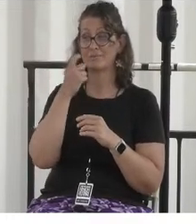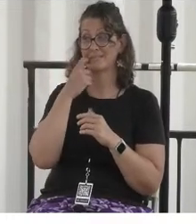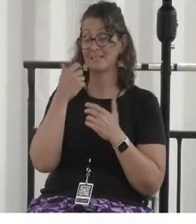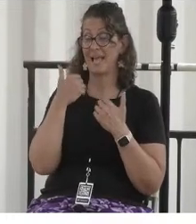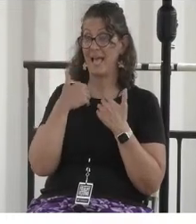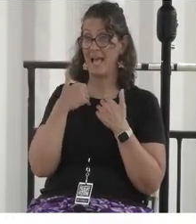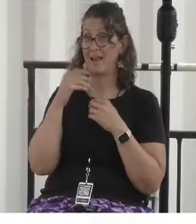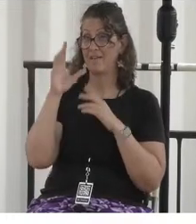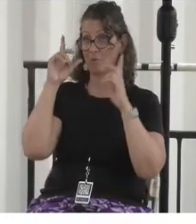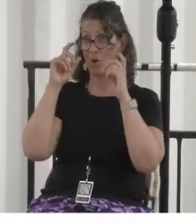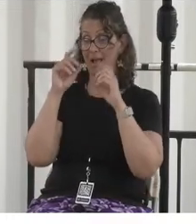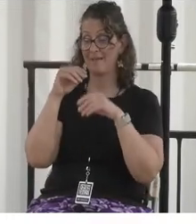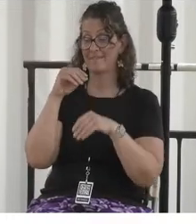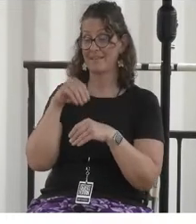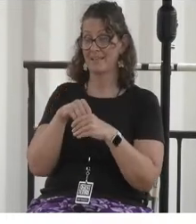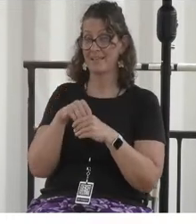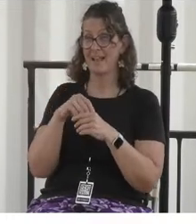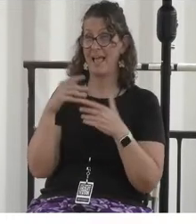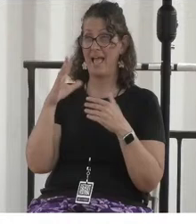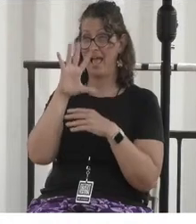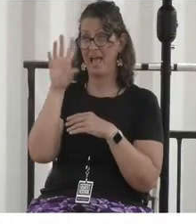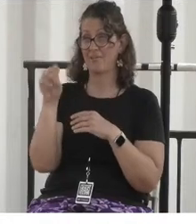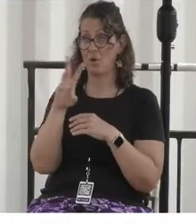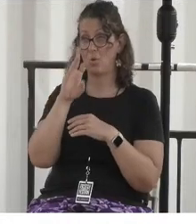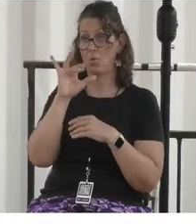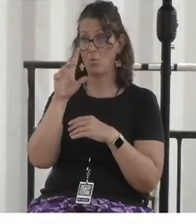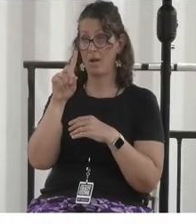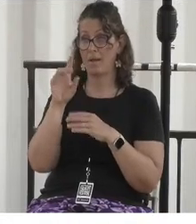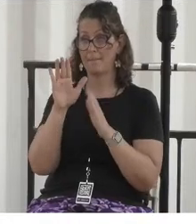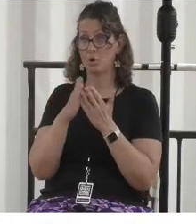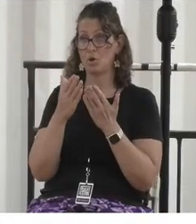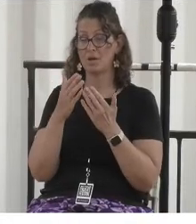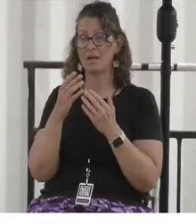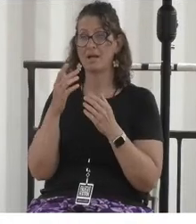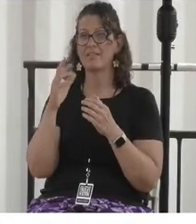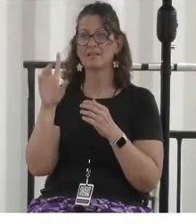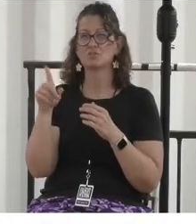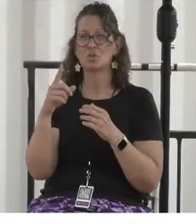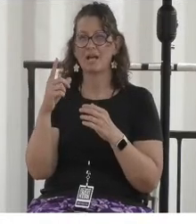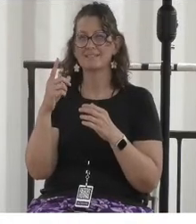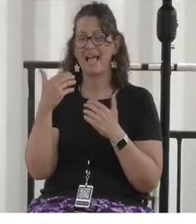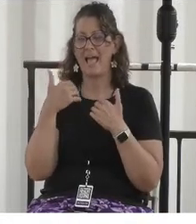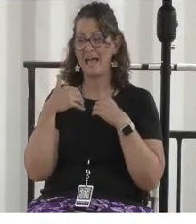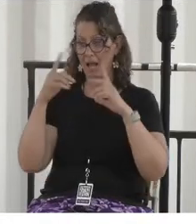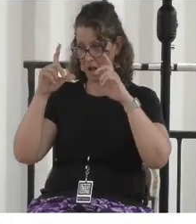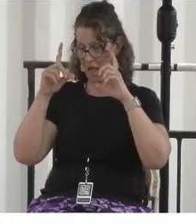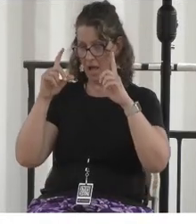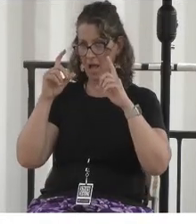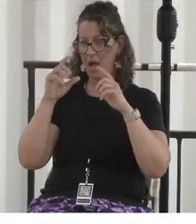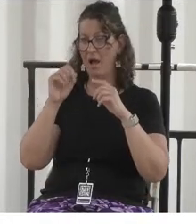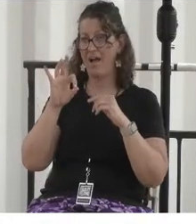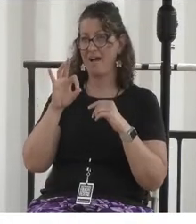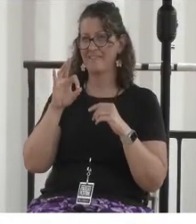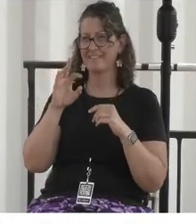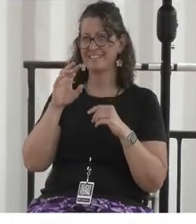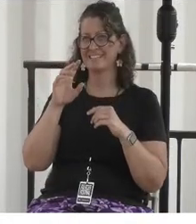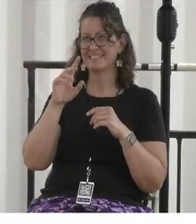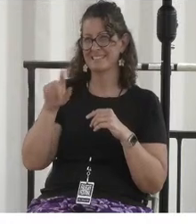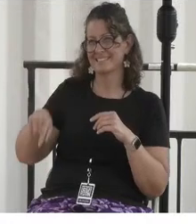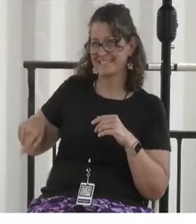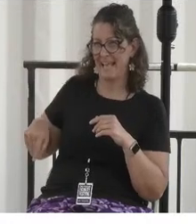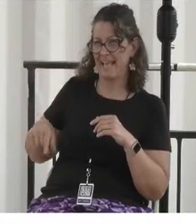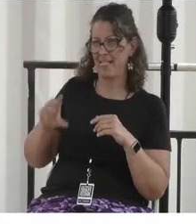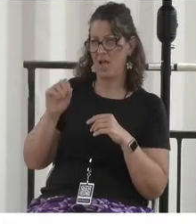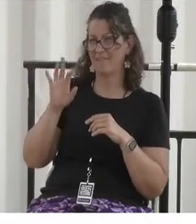book where in the camera trap, it was just the tail of the cheetah. No body, no spots on the body, no face, just